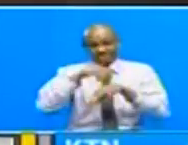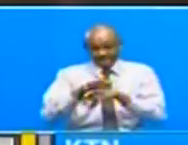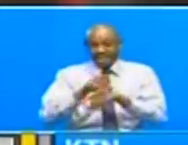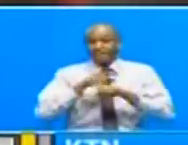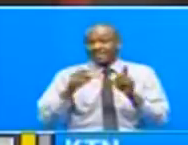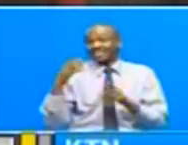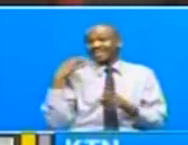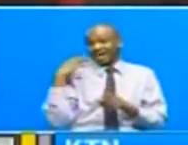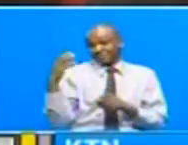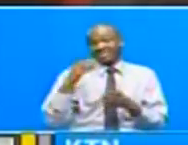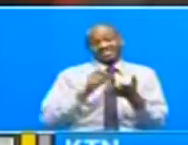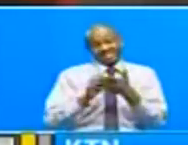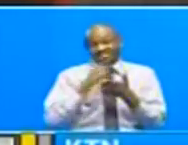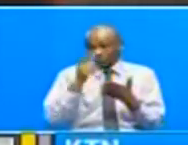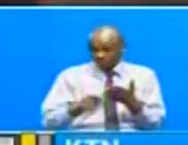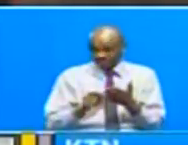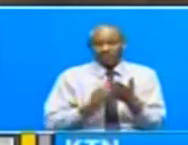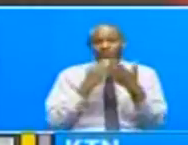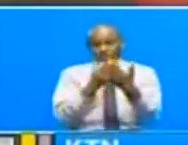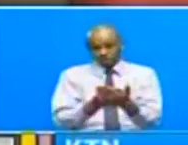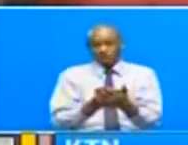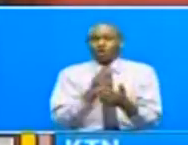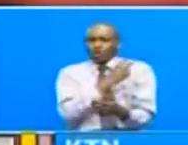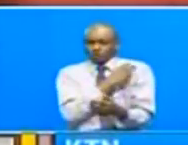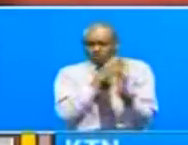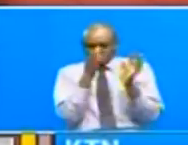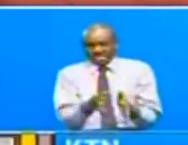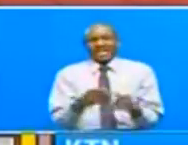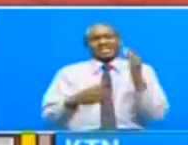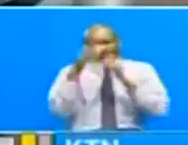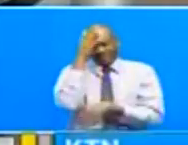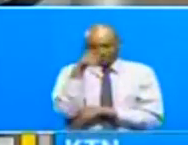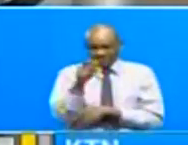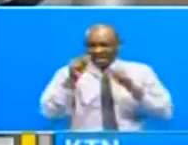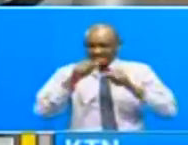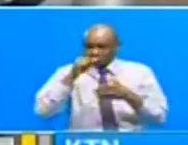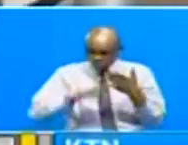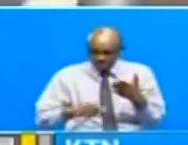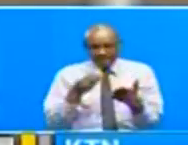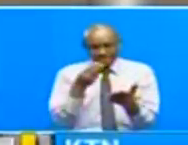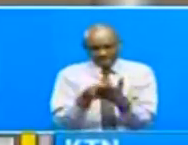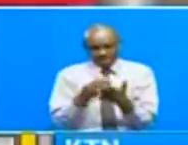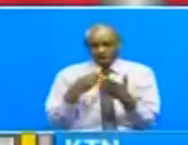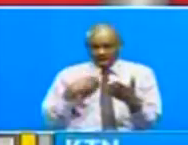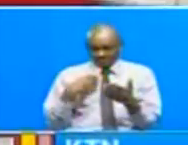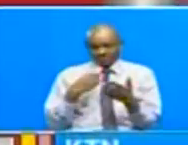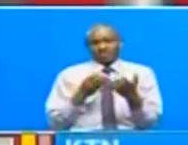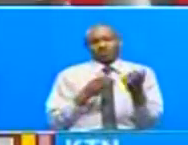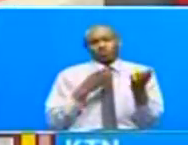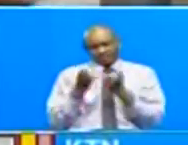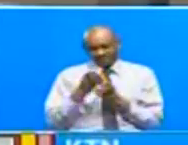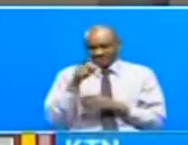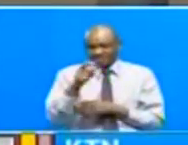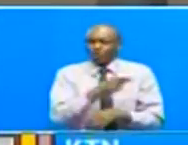cabinet secretary dismissed that notion, saying a team of consultants and procurement experts agreed on a managed equipment services model in order to